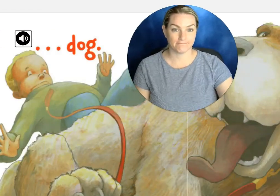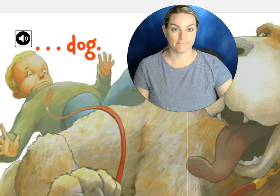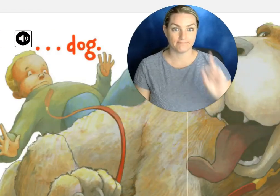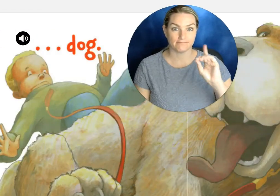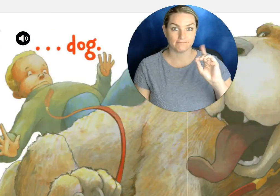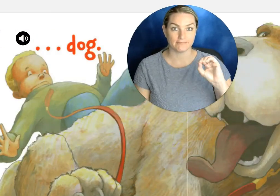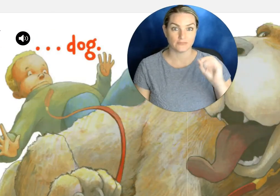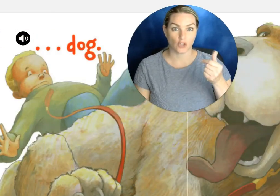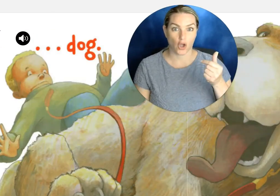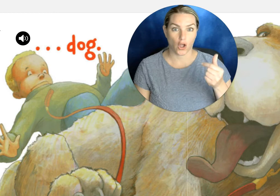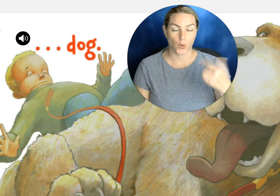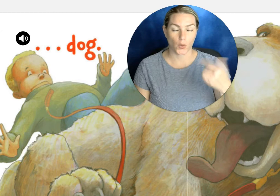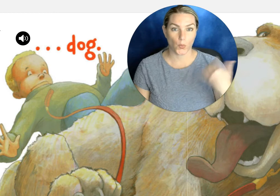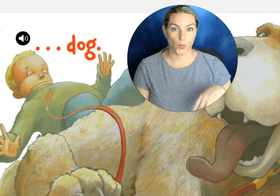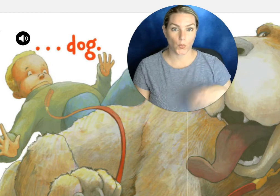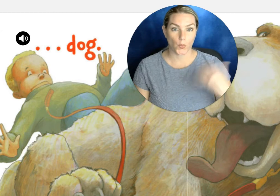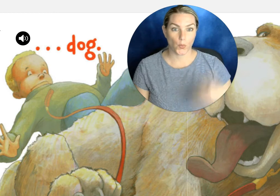dog.